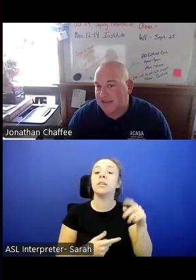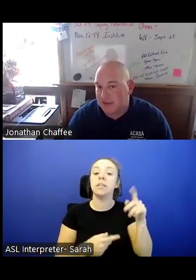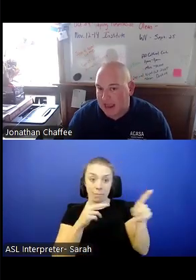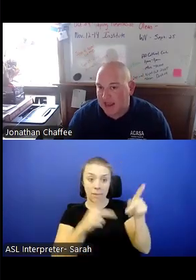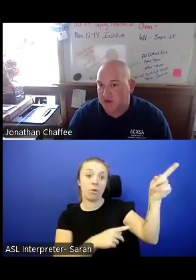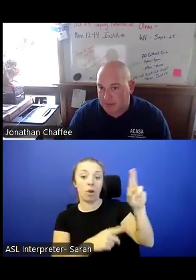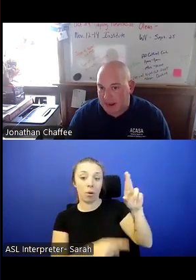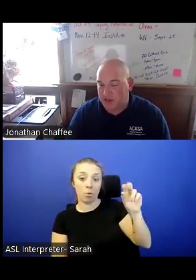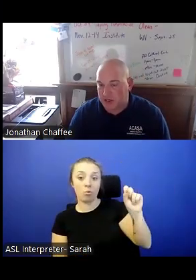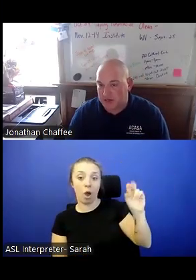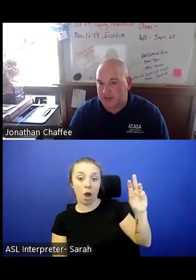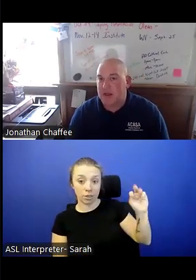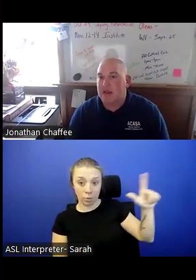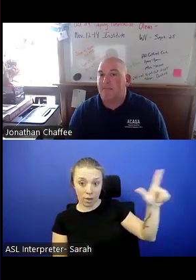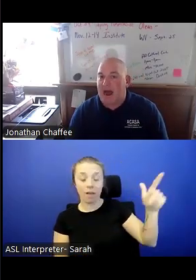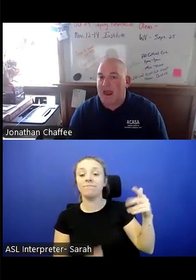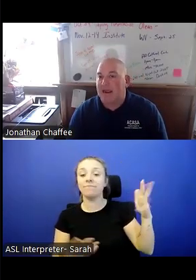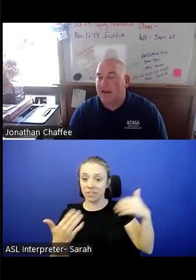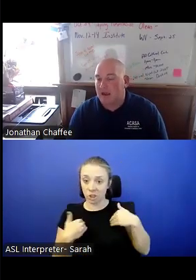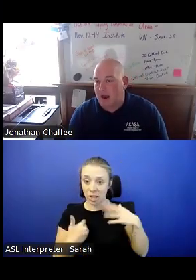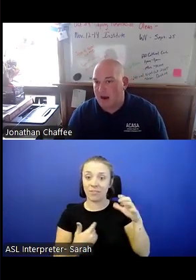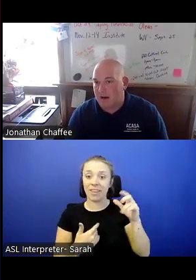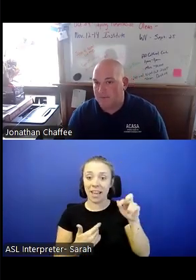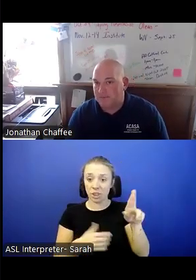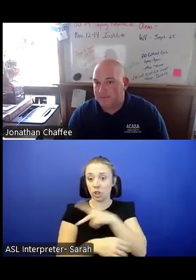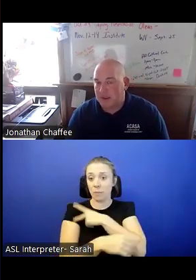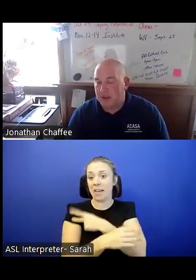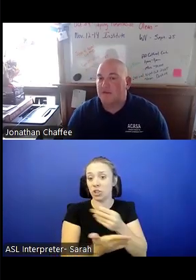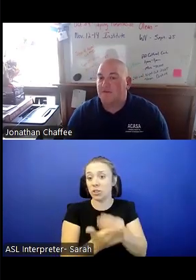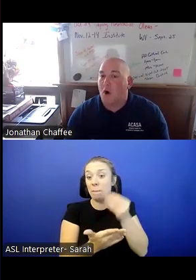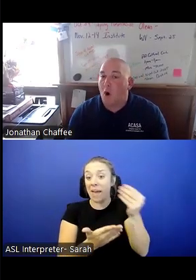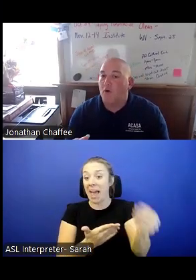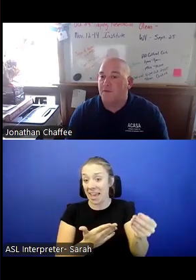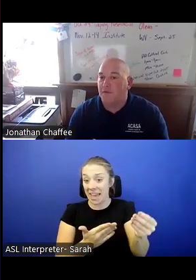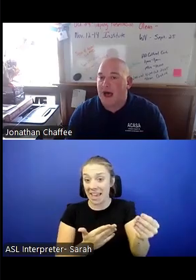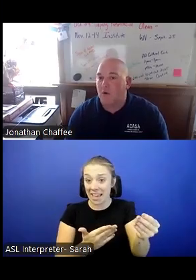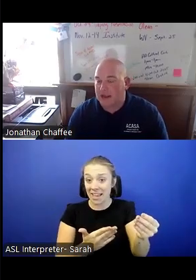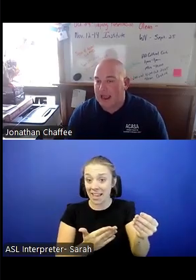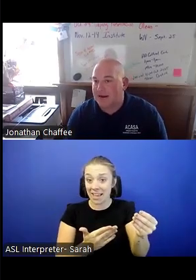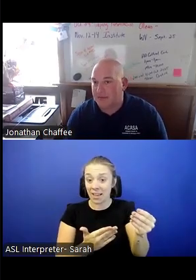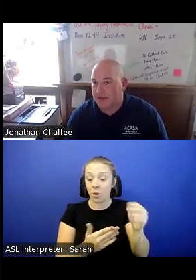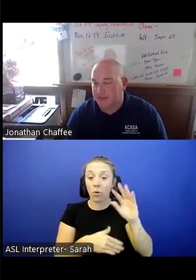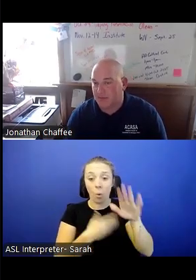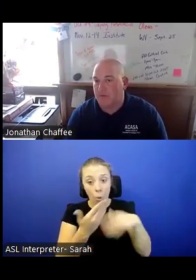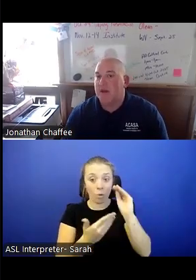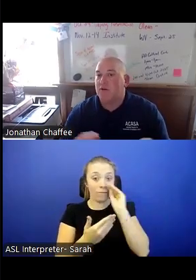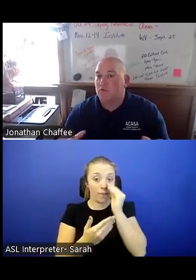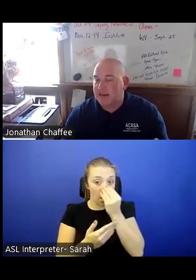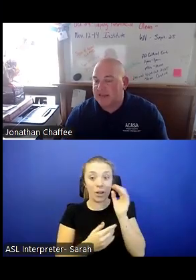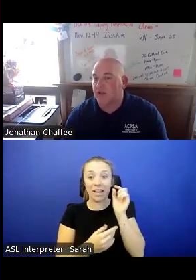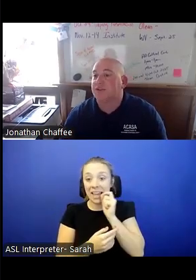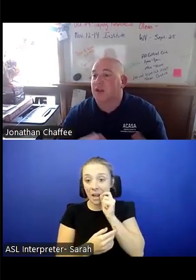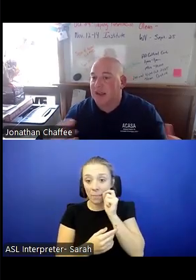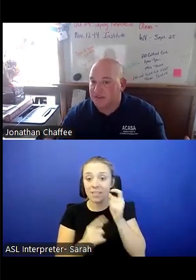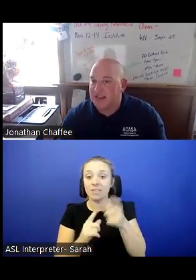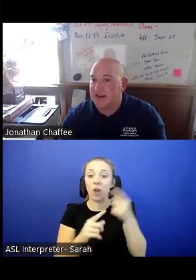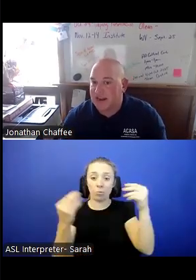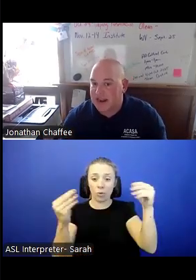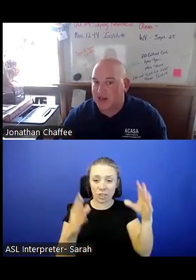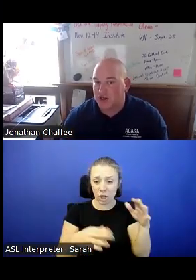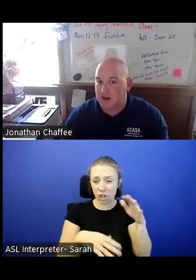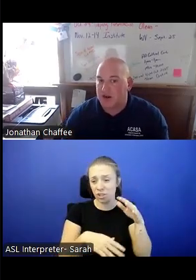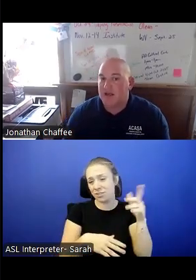some cancer patients buying whole flower cannabis from retailers like on the